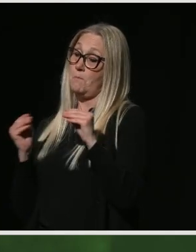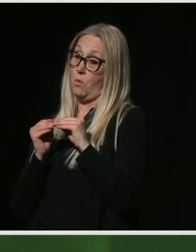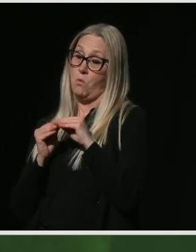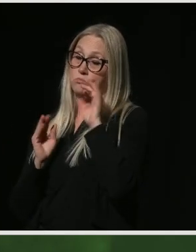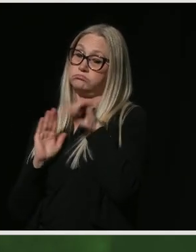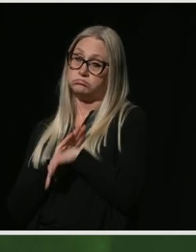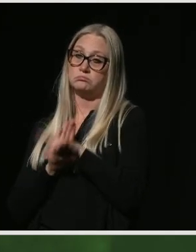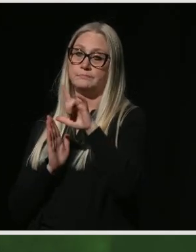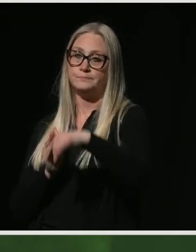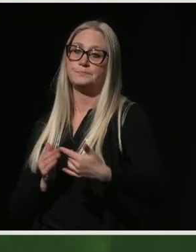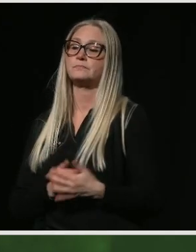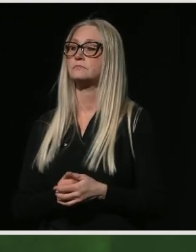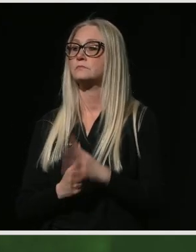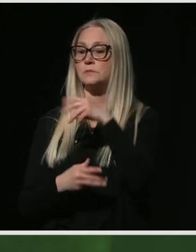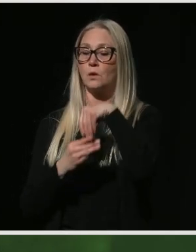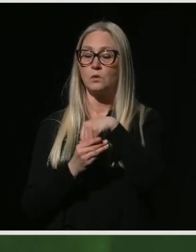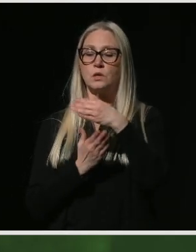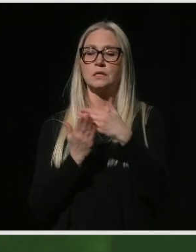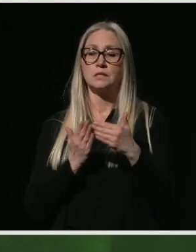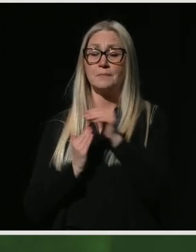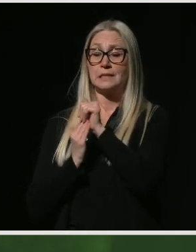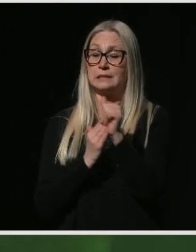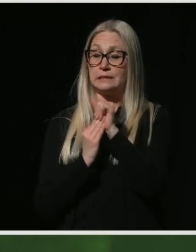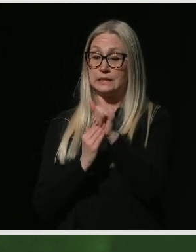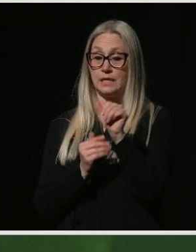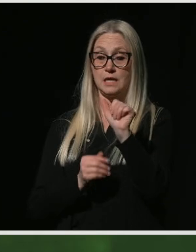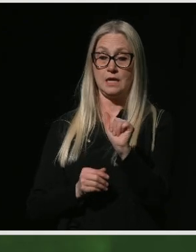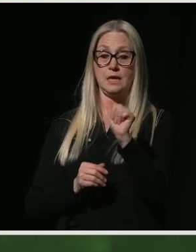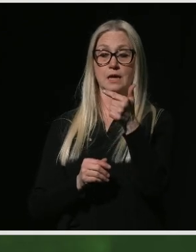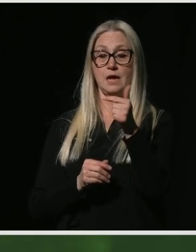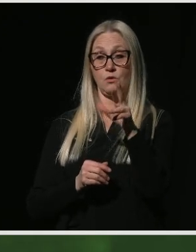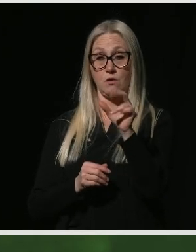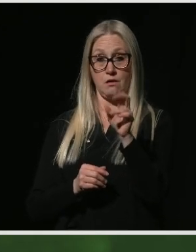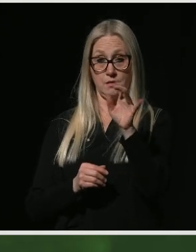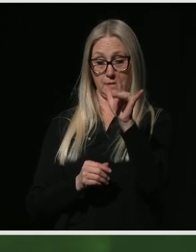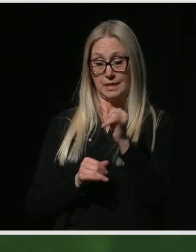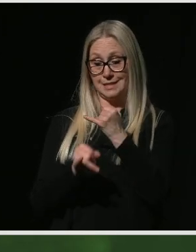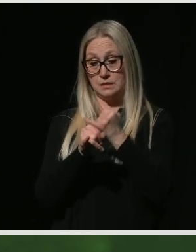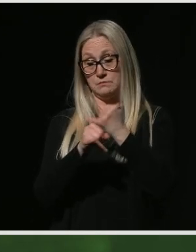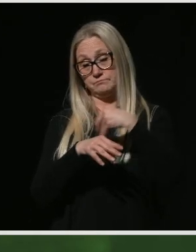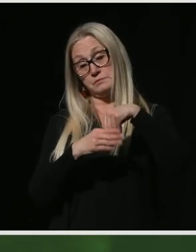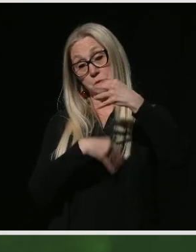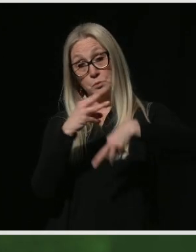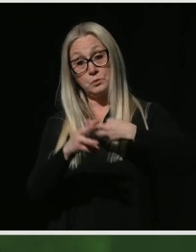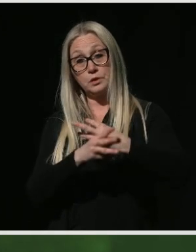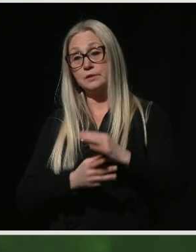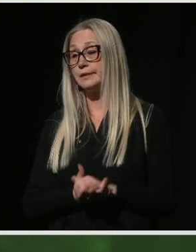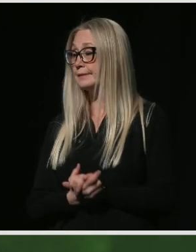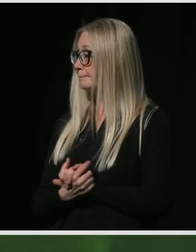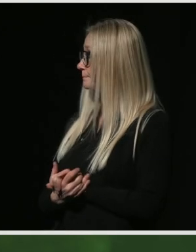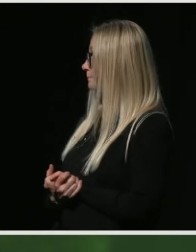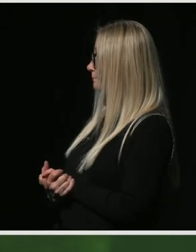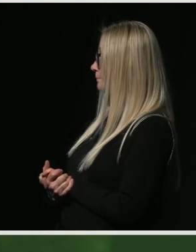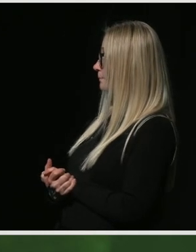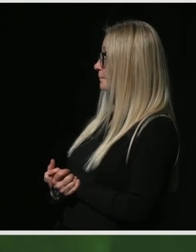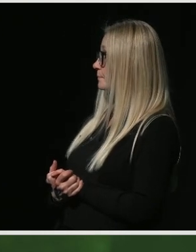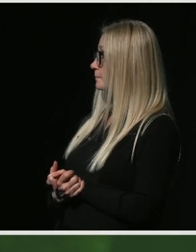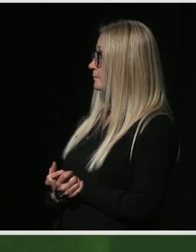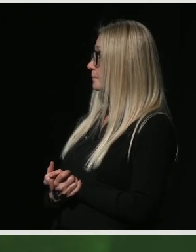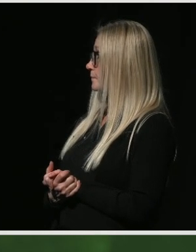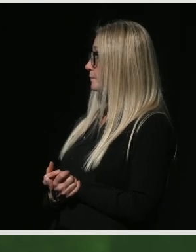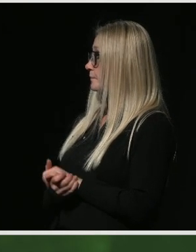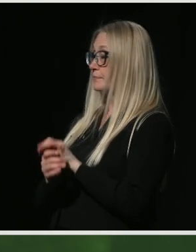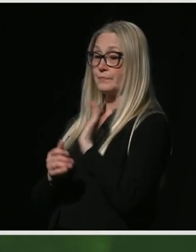of the leading agronomy institutions in the world, which we see as our insights